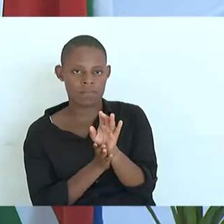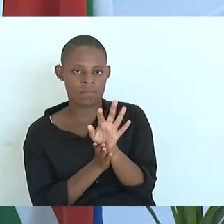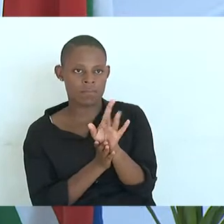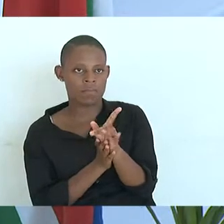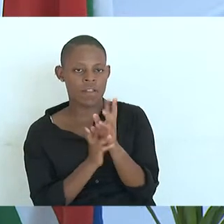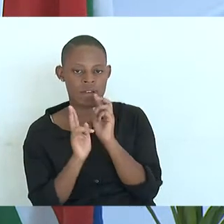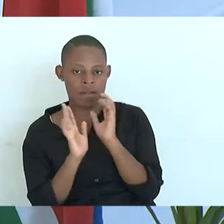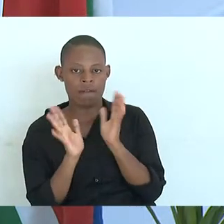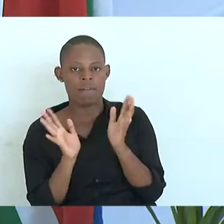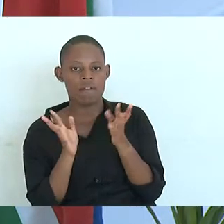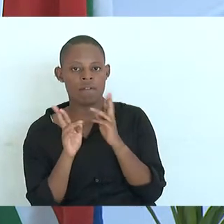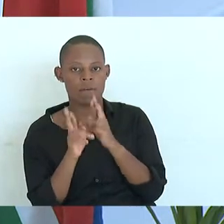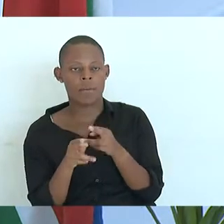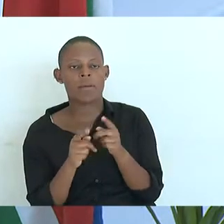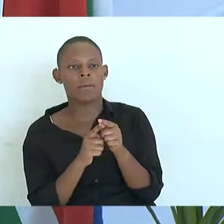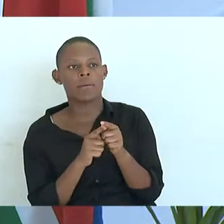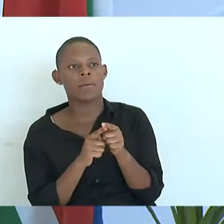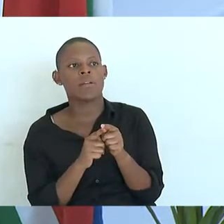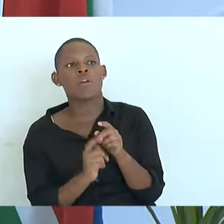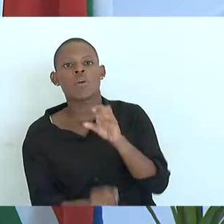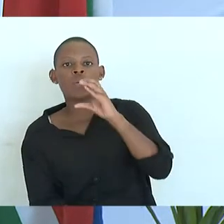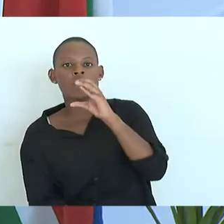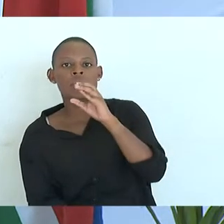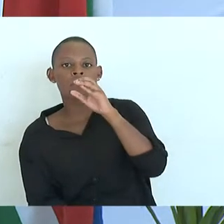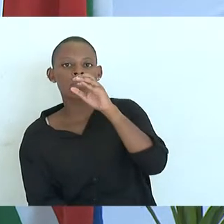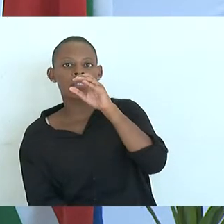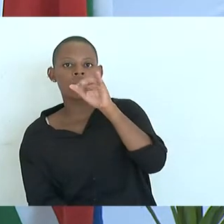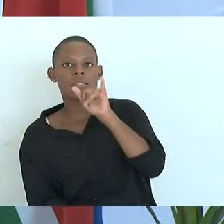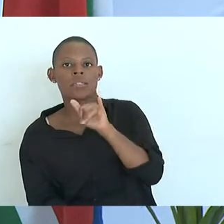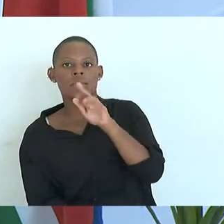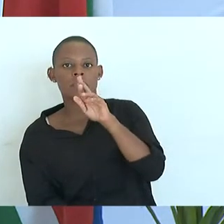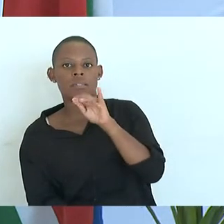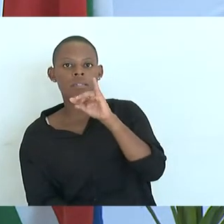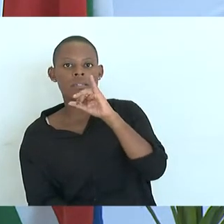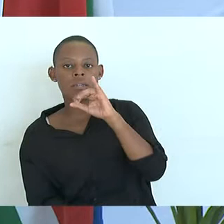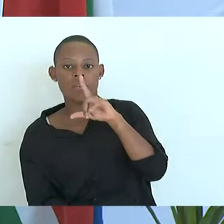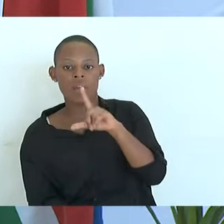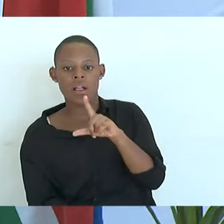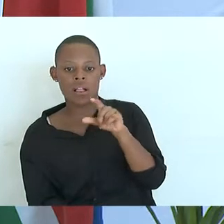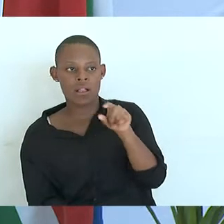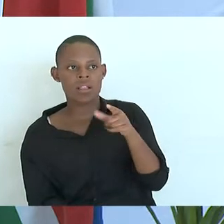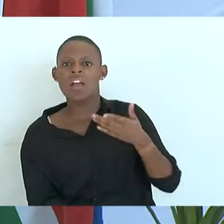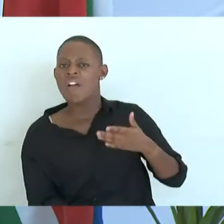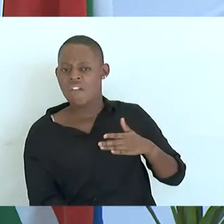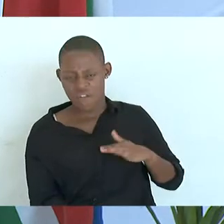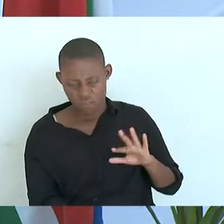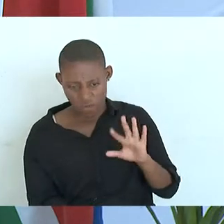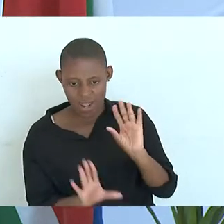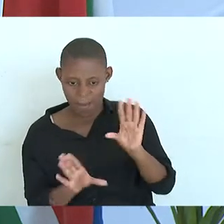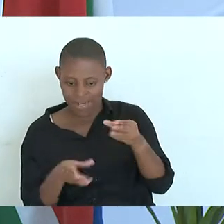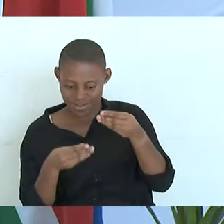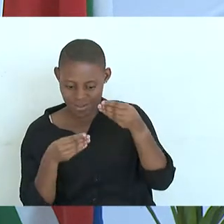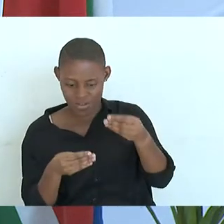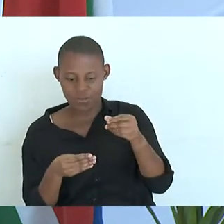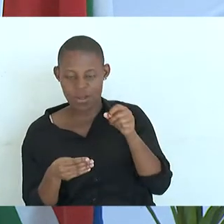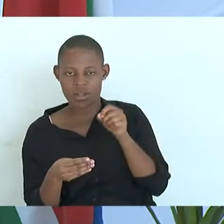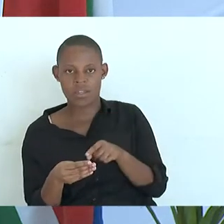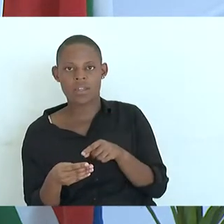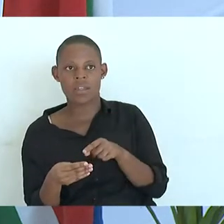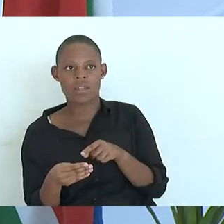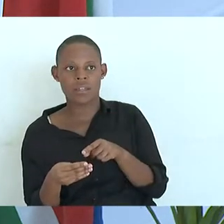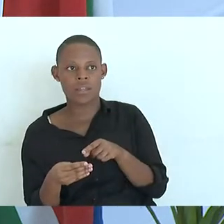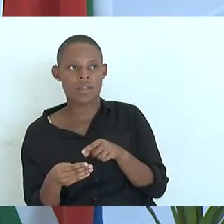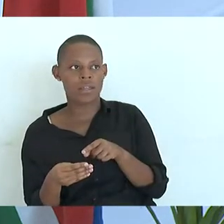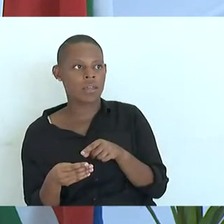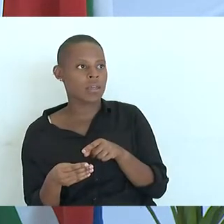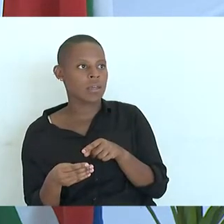Ubaba Cyril cha singafisa ukuthola ama document manake manje